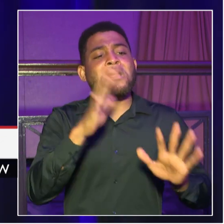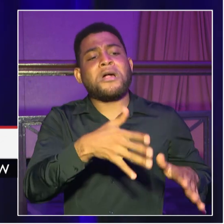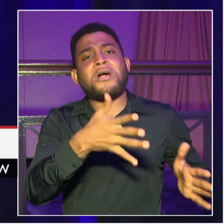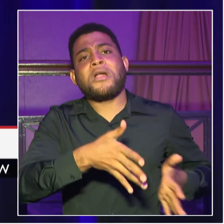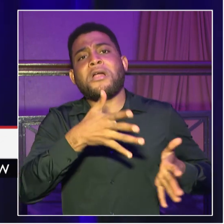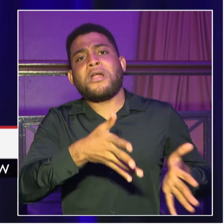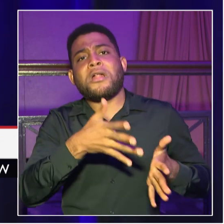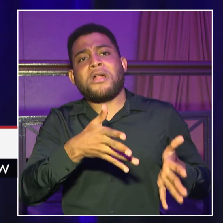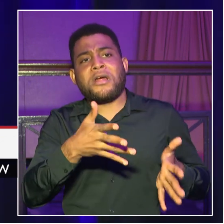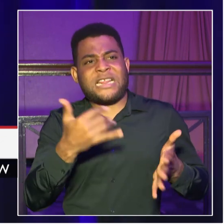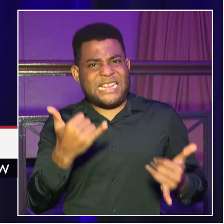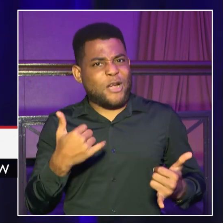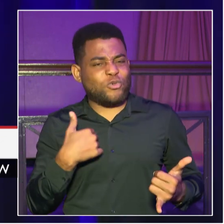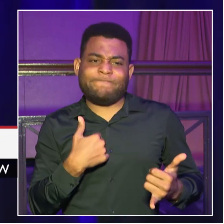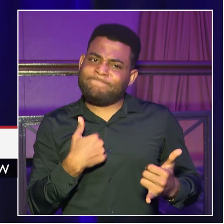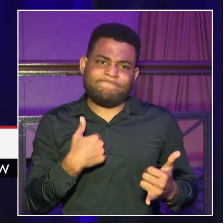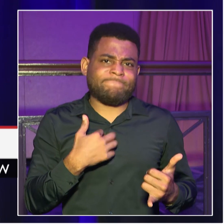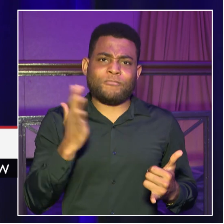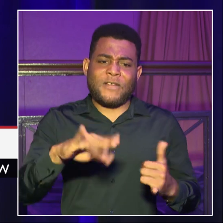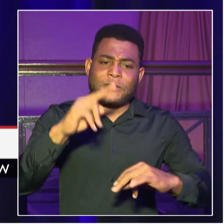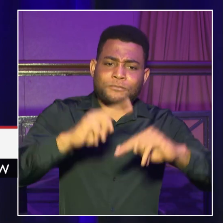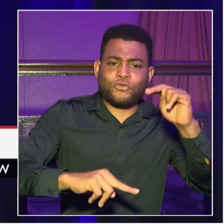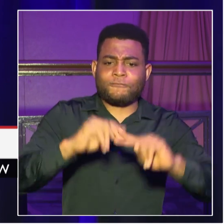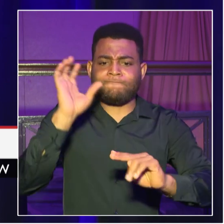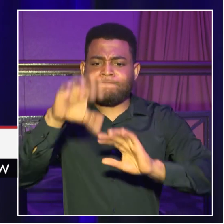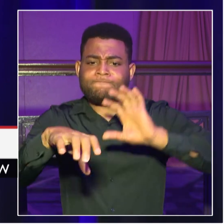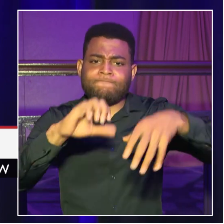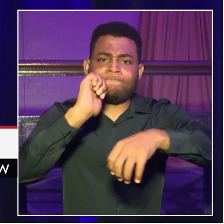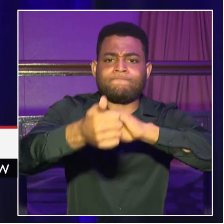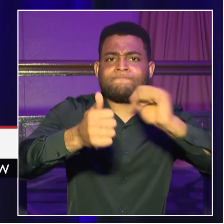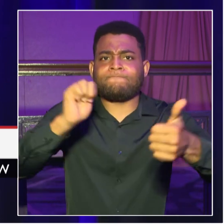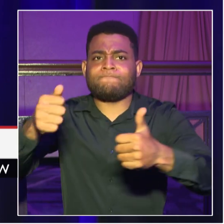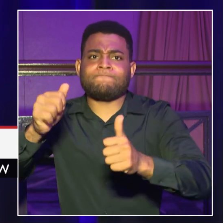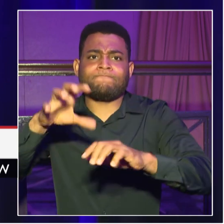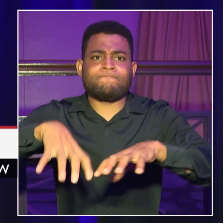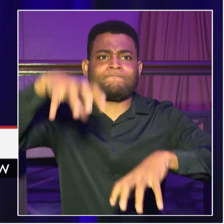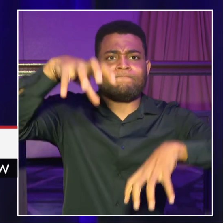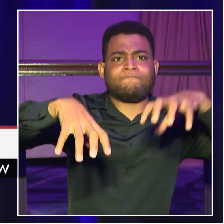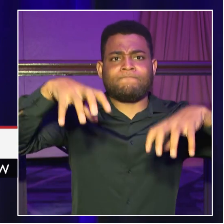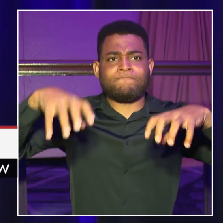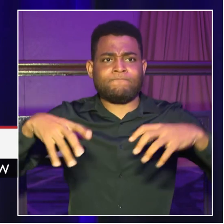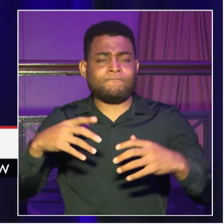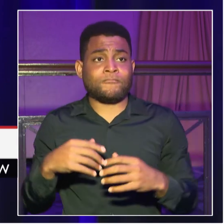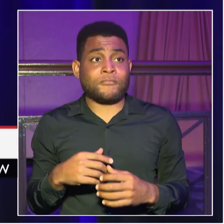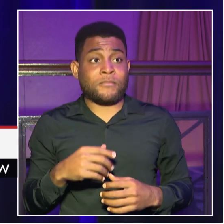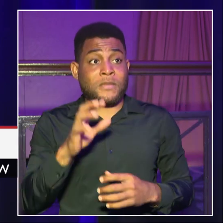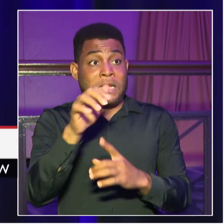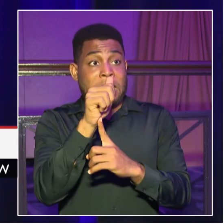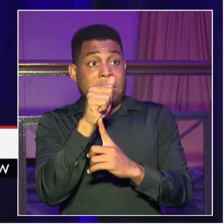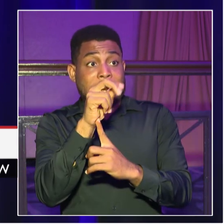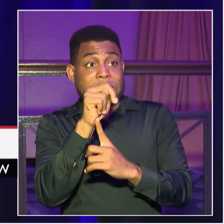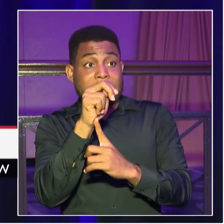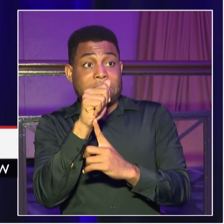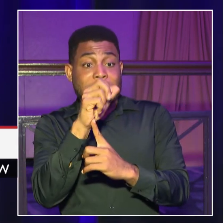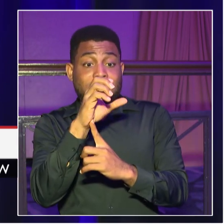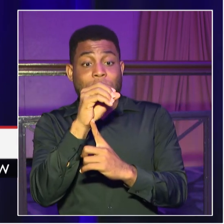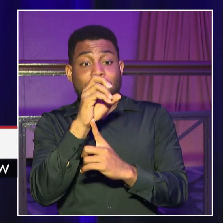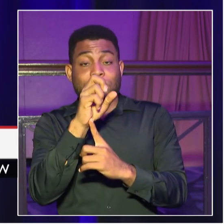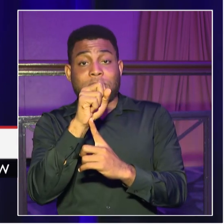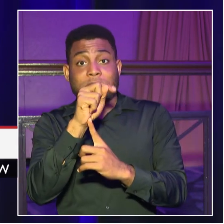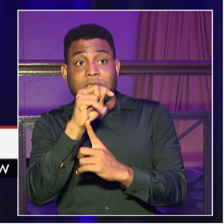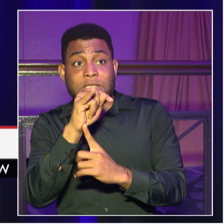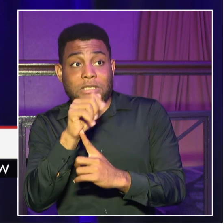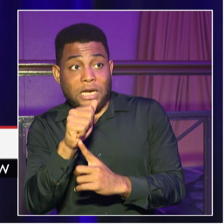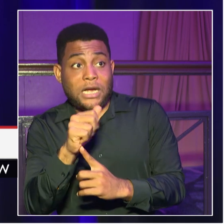the Potomac and the Anacostia, and you will be able to swim in the Anacostia. That's no joke. We're getting